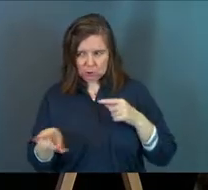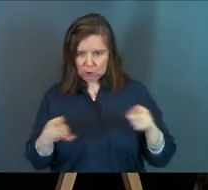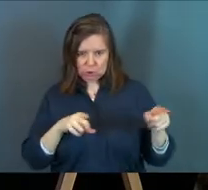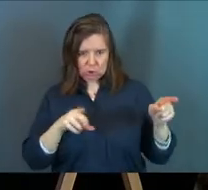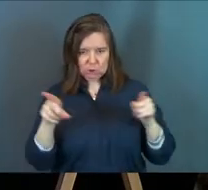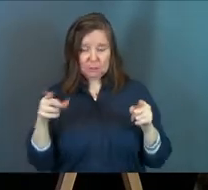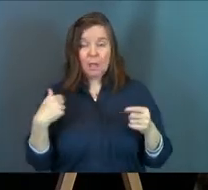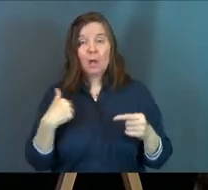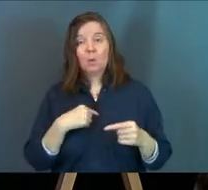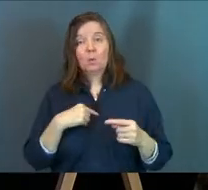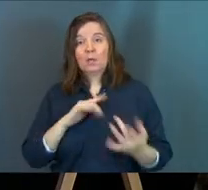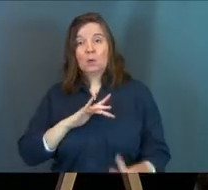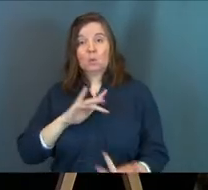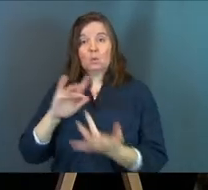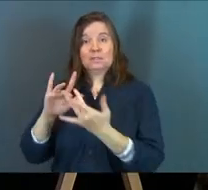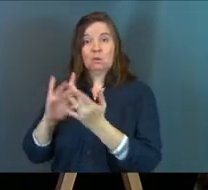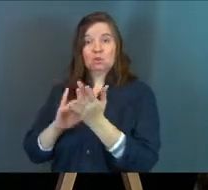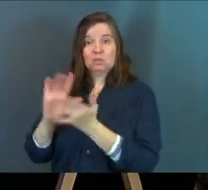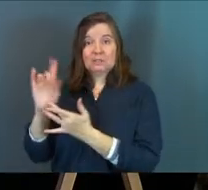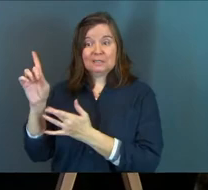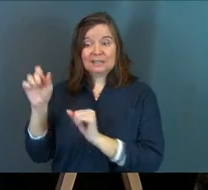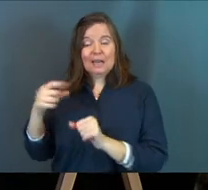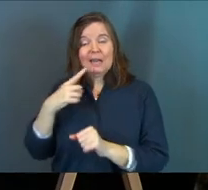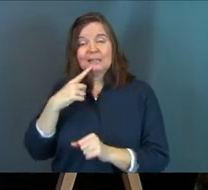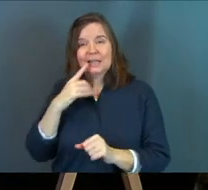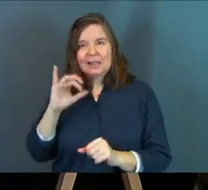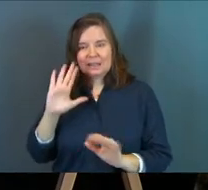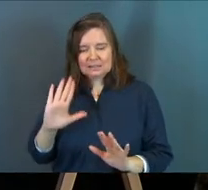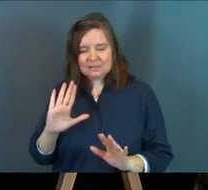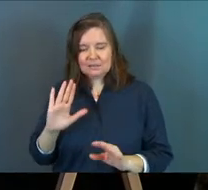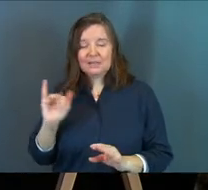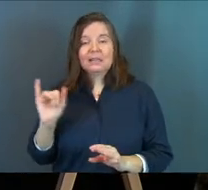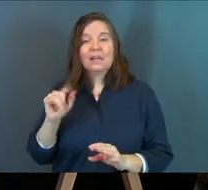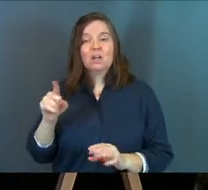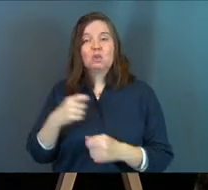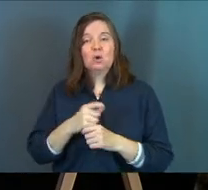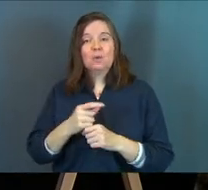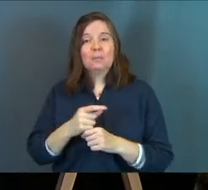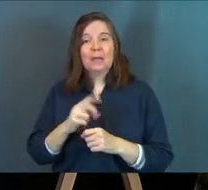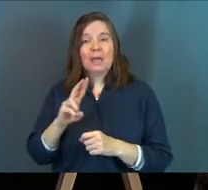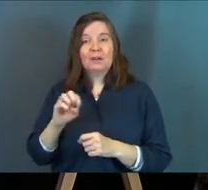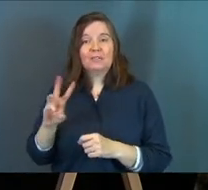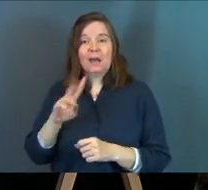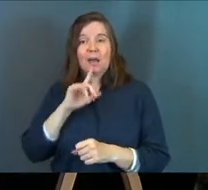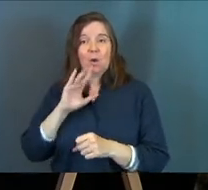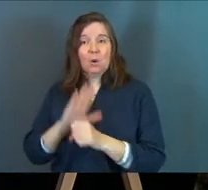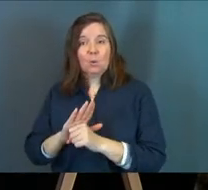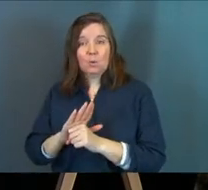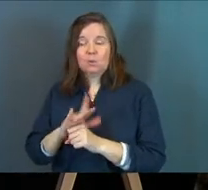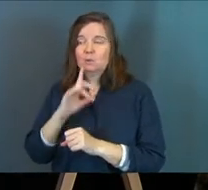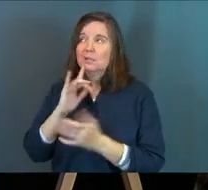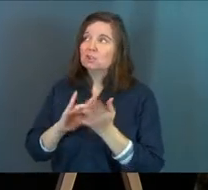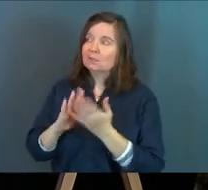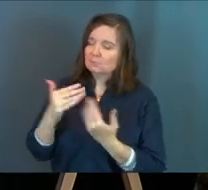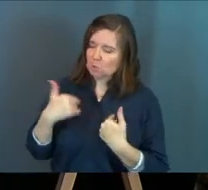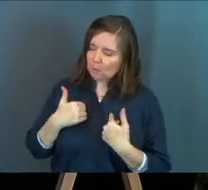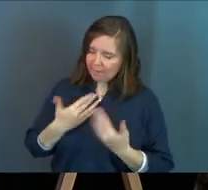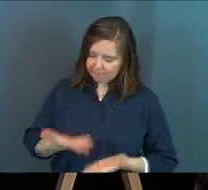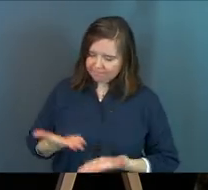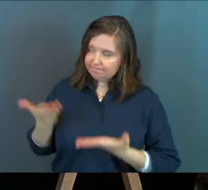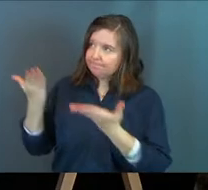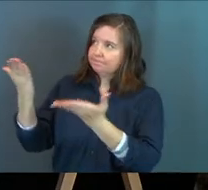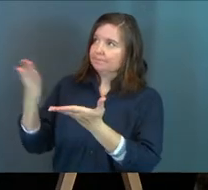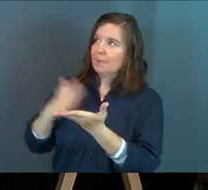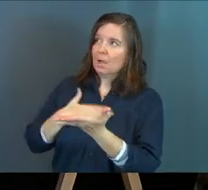And when we reach out to Jesus, could I just say it like this? It's like you've made a vow to him. And you say, "Jesus, you can have my whole